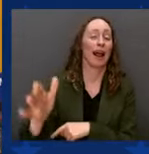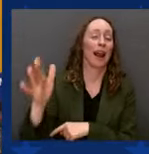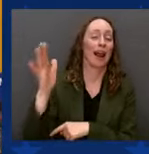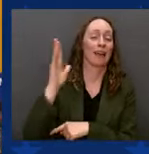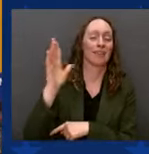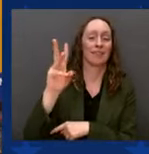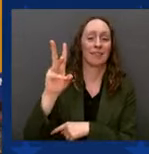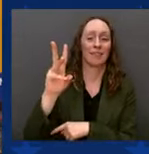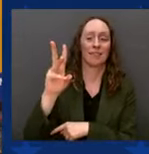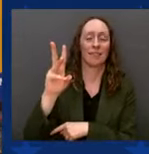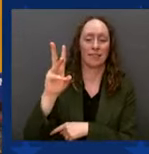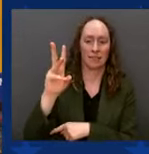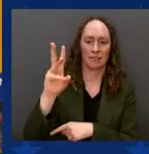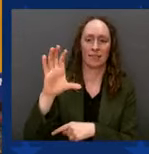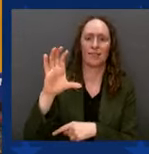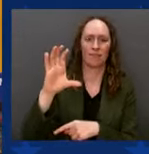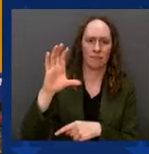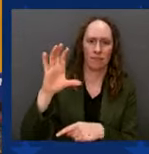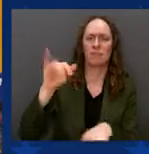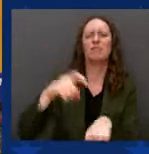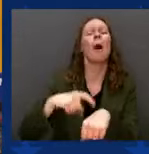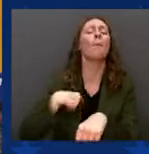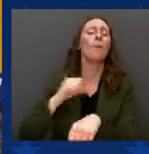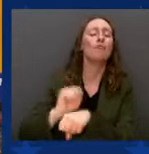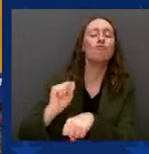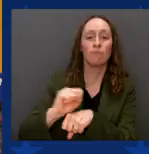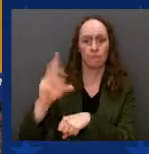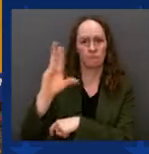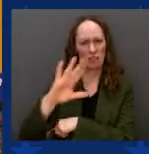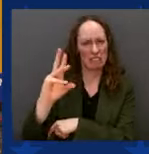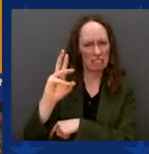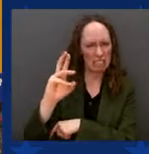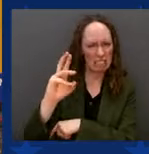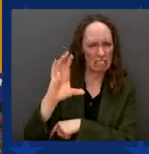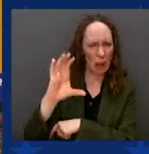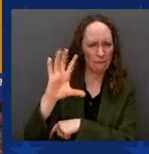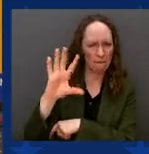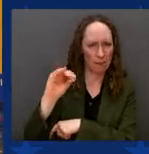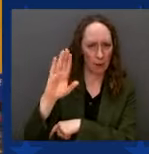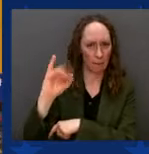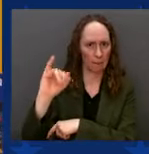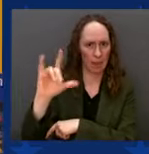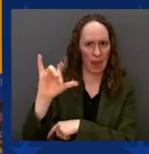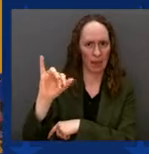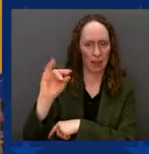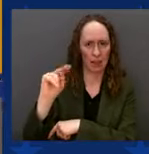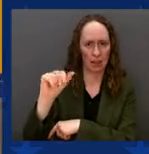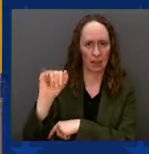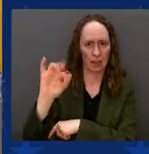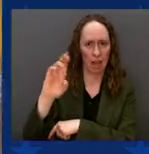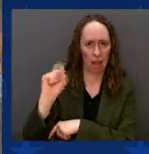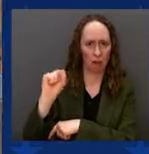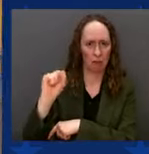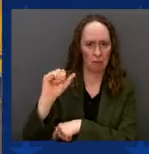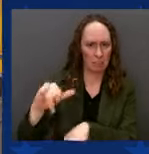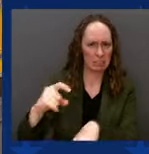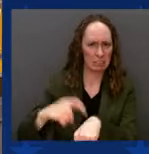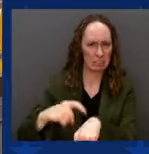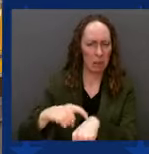federal tax? 3%. THREE, 3%.